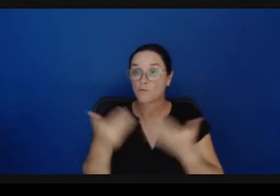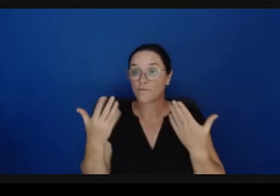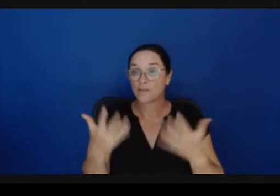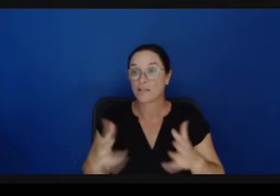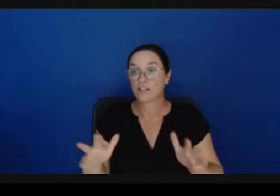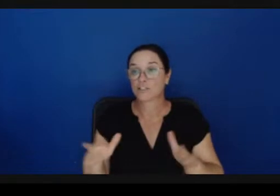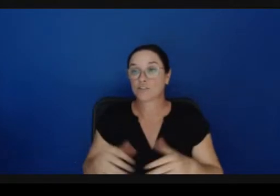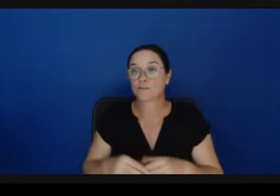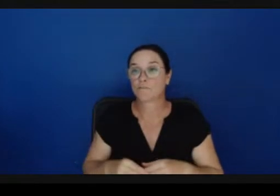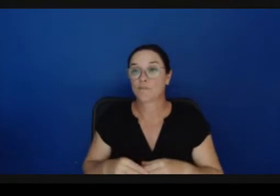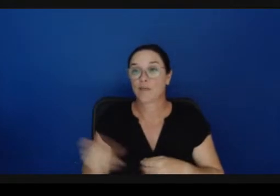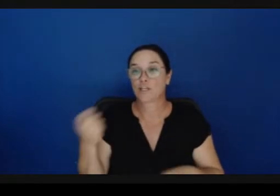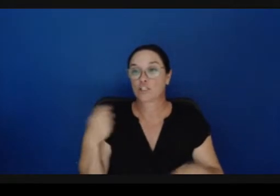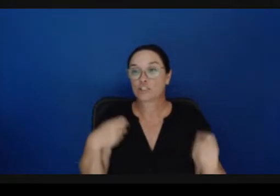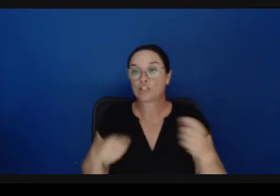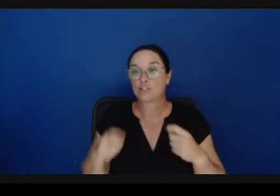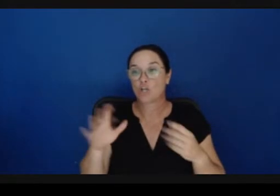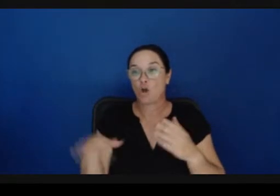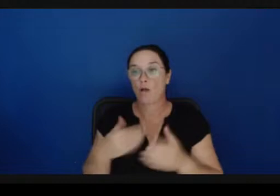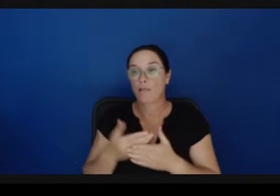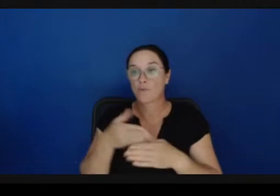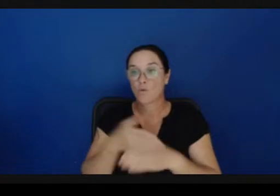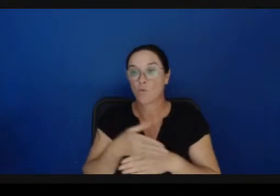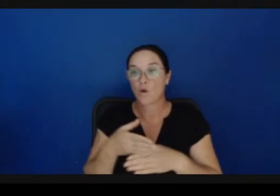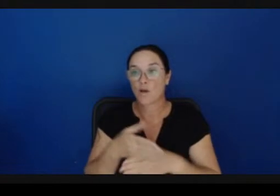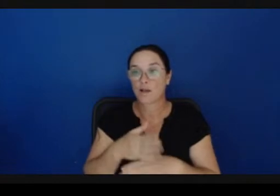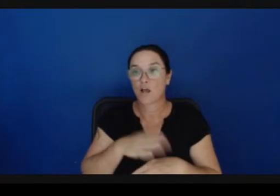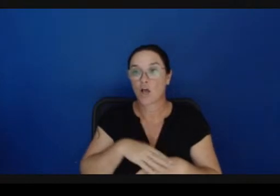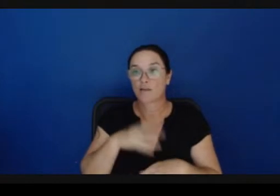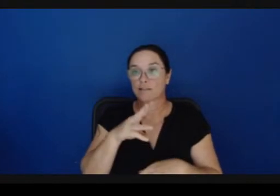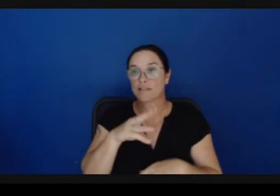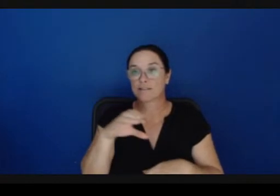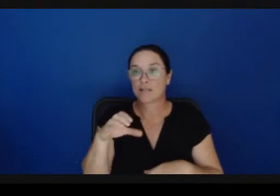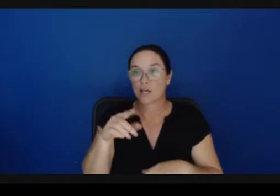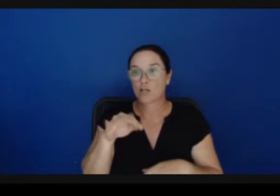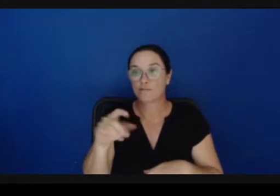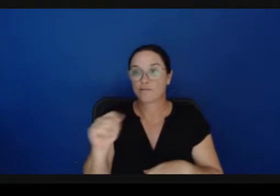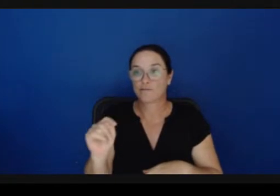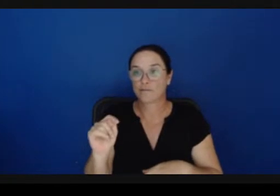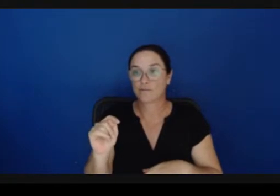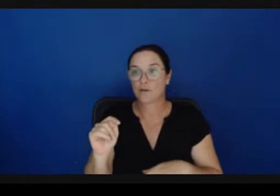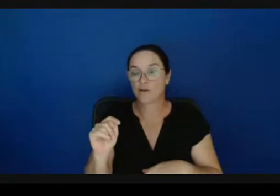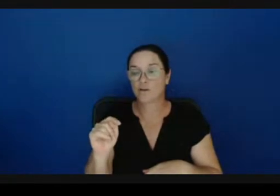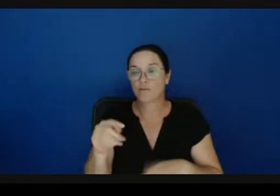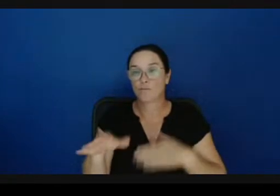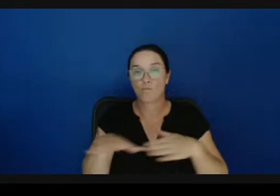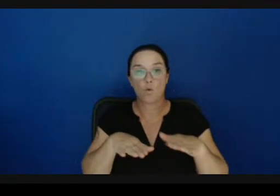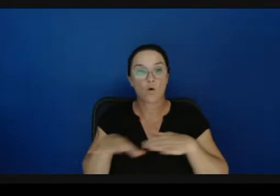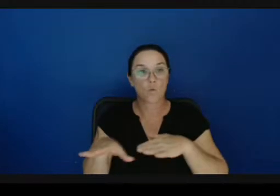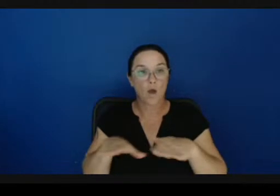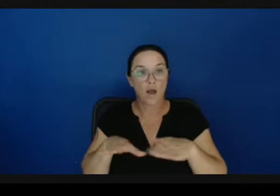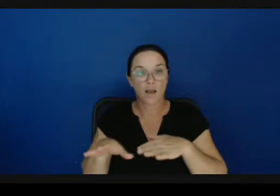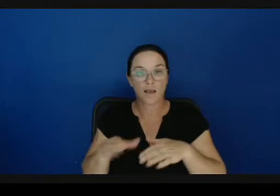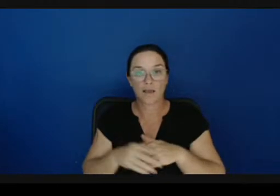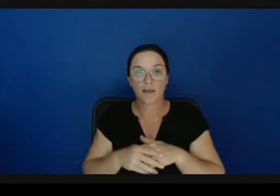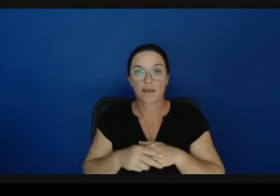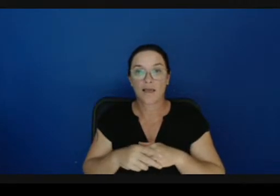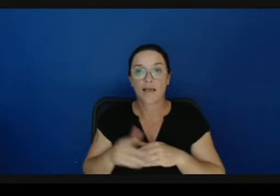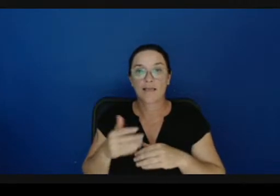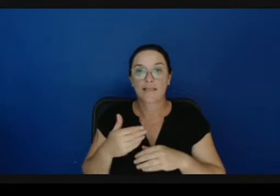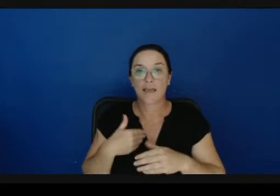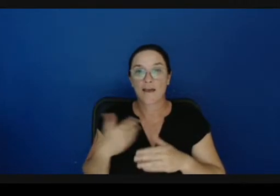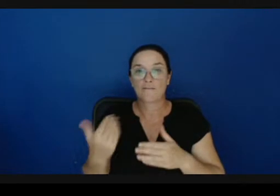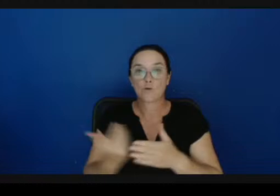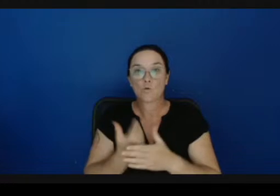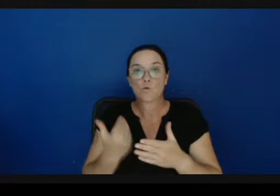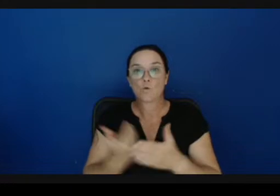old weather-worn wood on the 600-foot-plus boardwalk. Sturdy weather-resistant yellow cedar planks and new